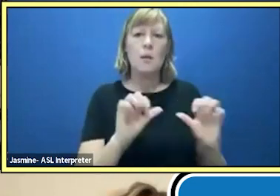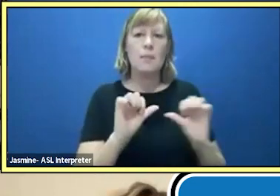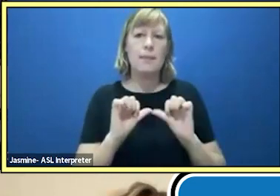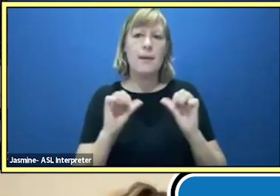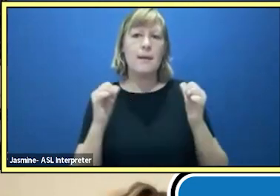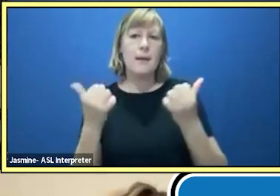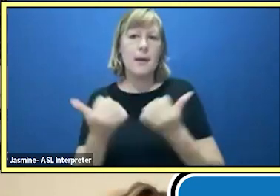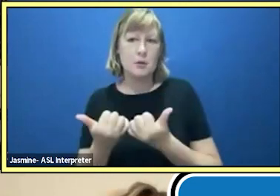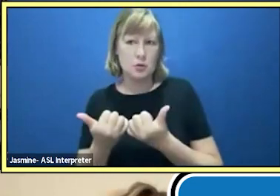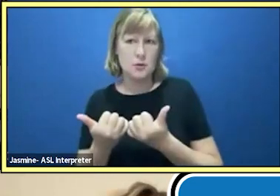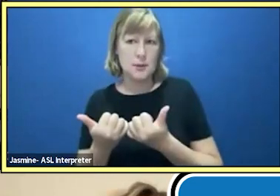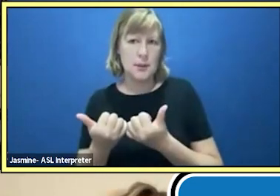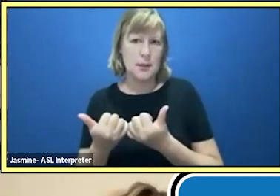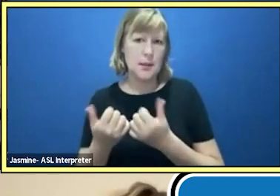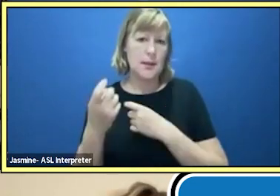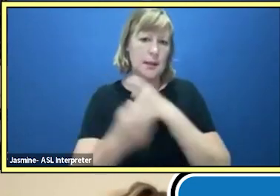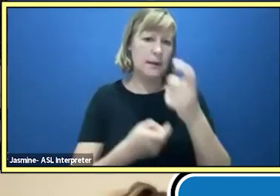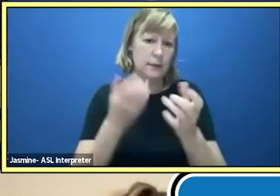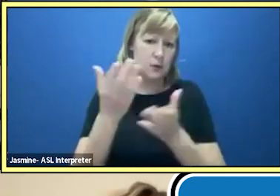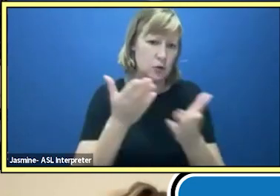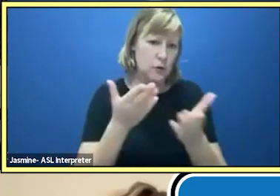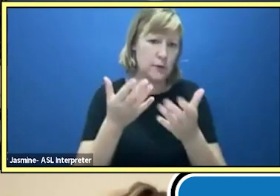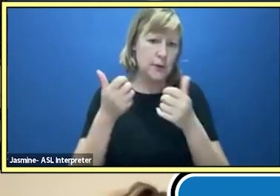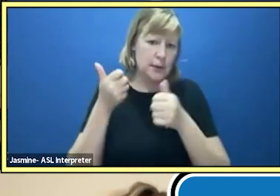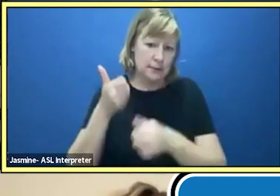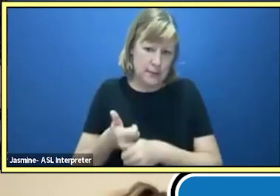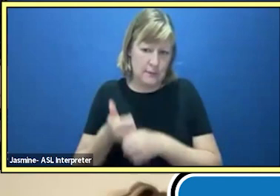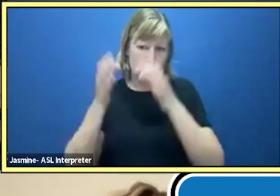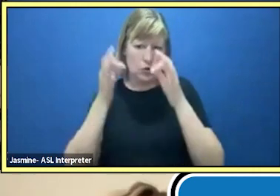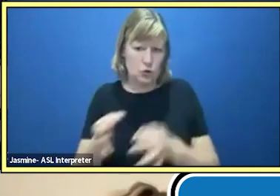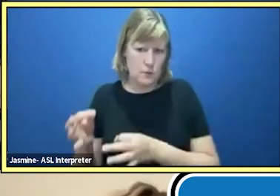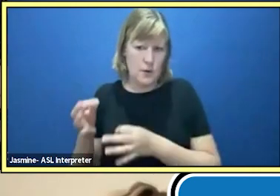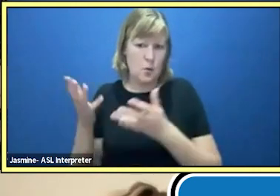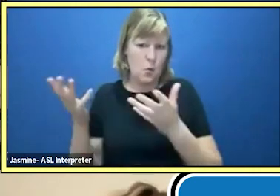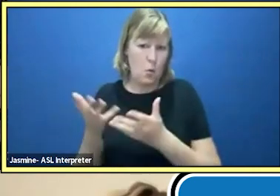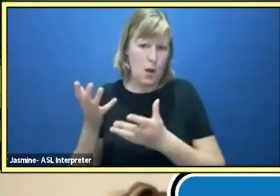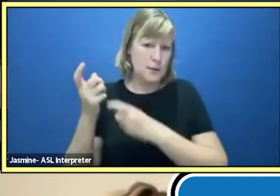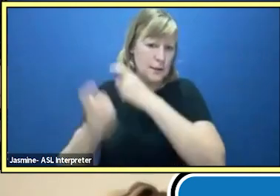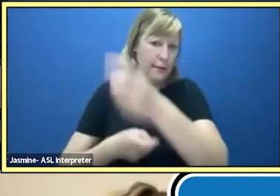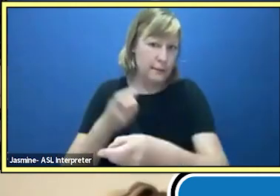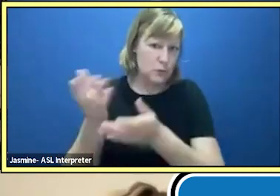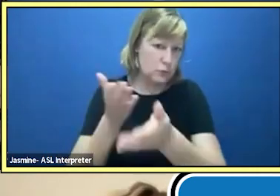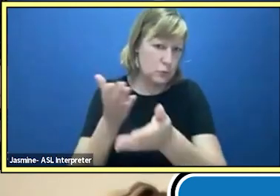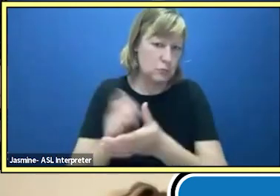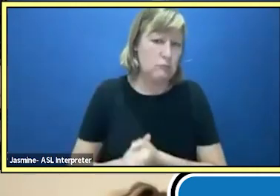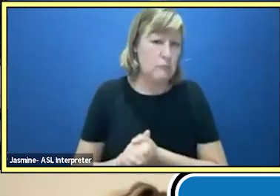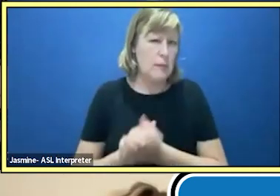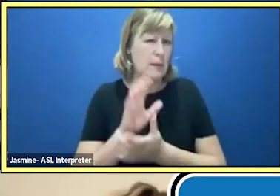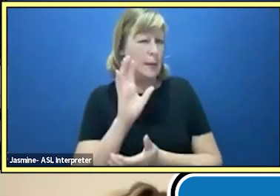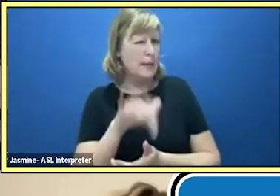services to be determining what services are needed. But doesn't that also relate back to how Buddha does